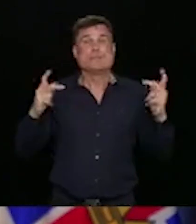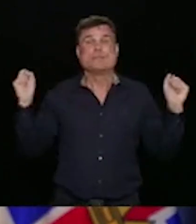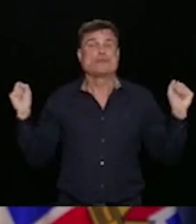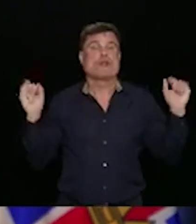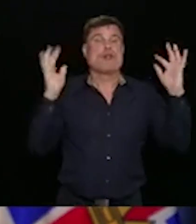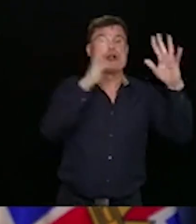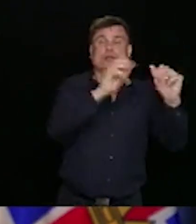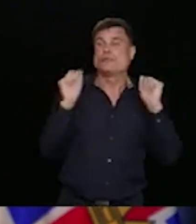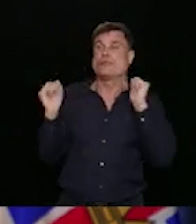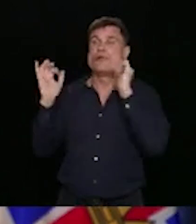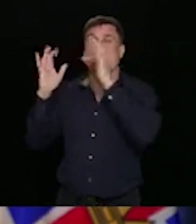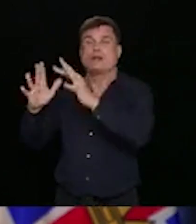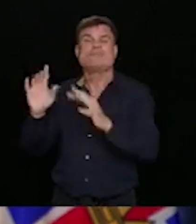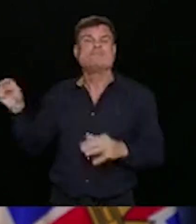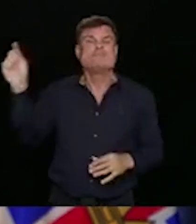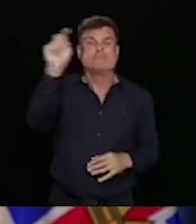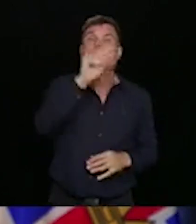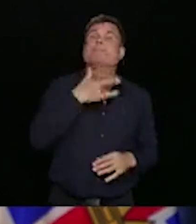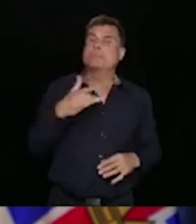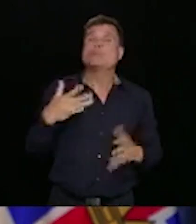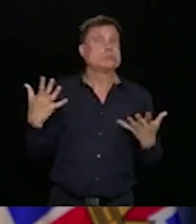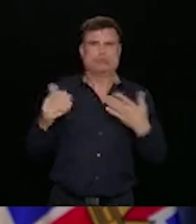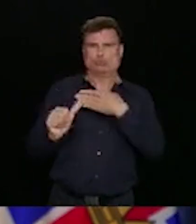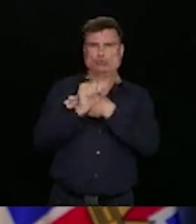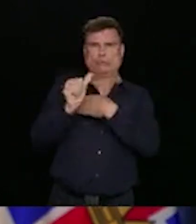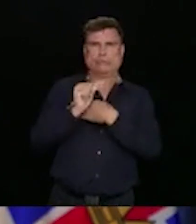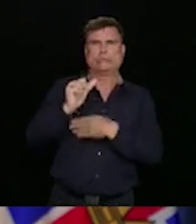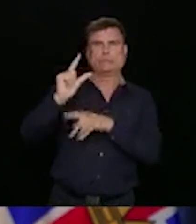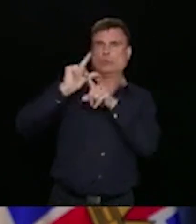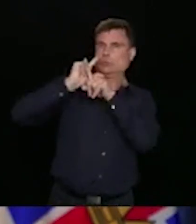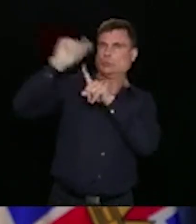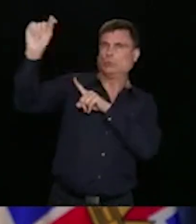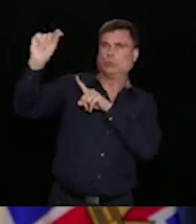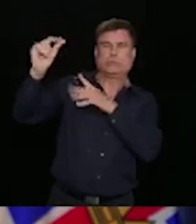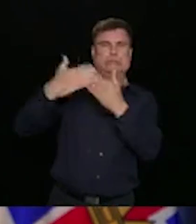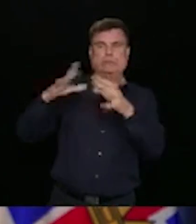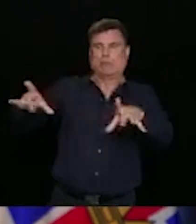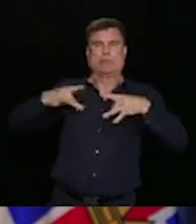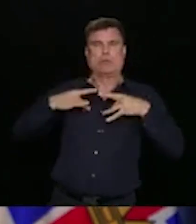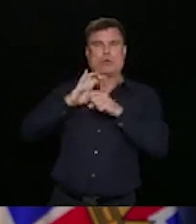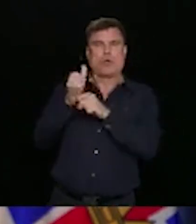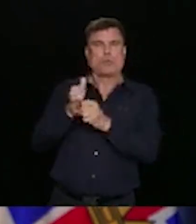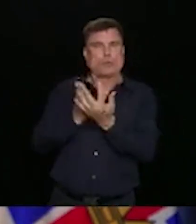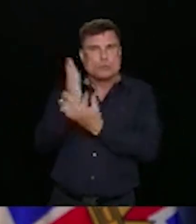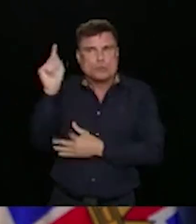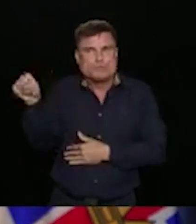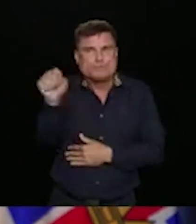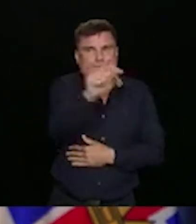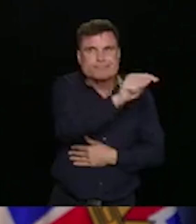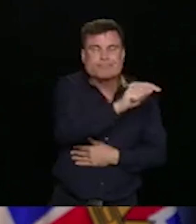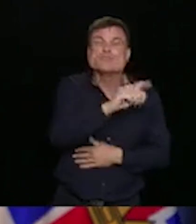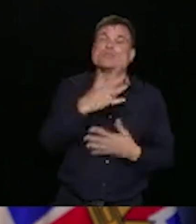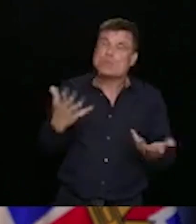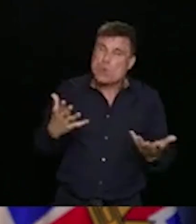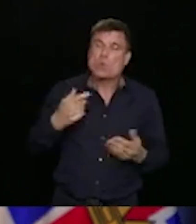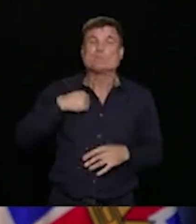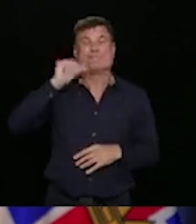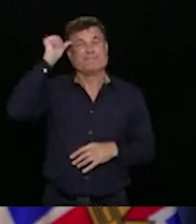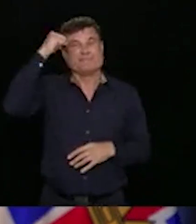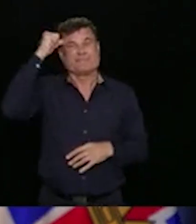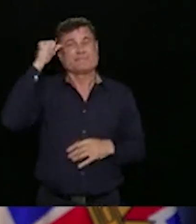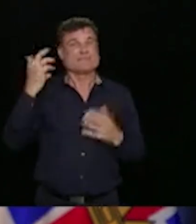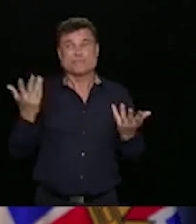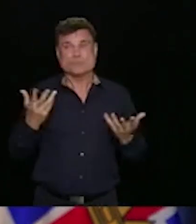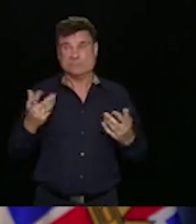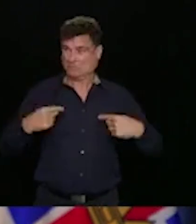those opportunities to get together and socialize. We know how important that is, but we cannot lose sight of the fact that if we let our